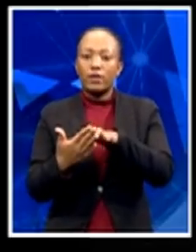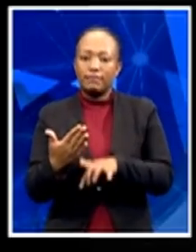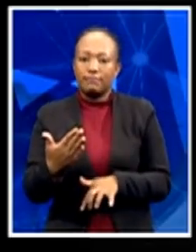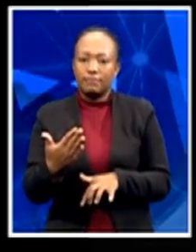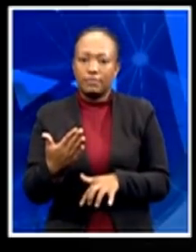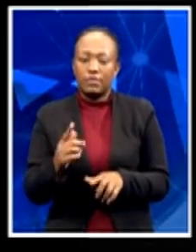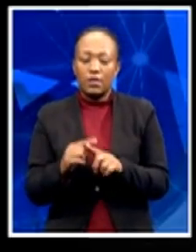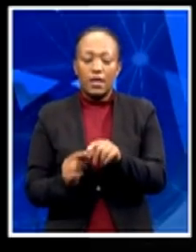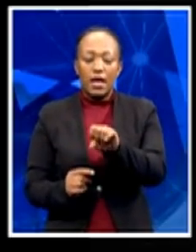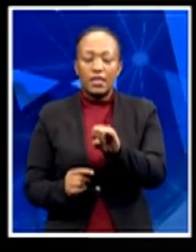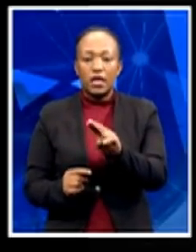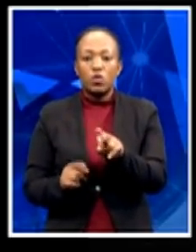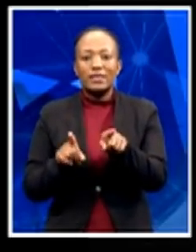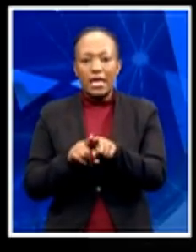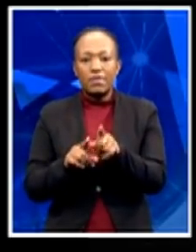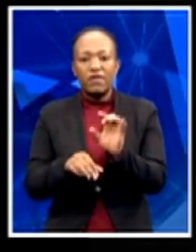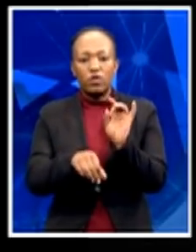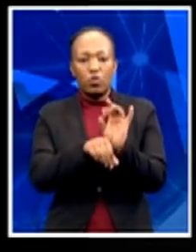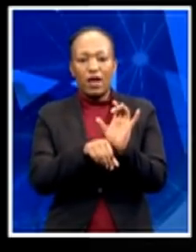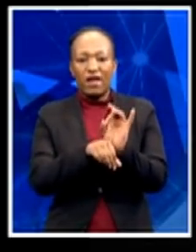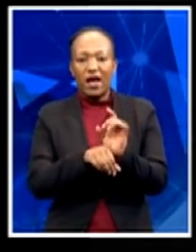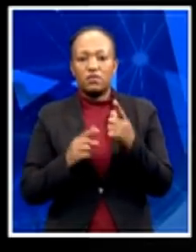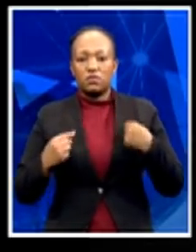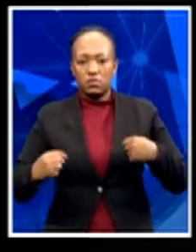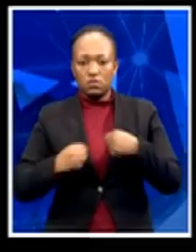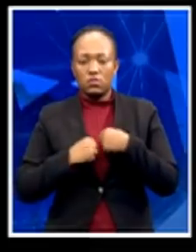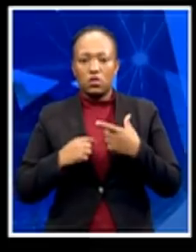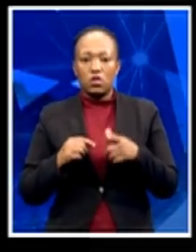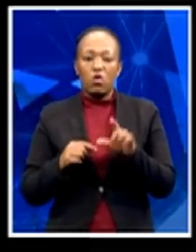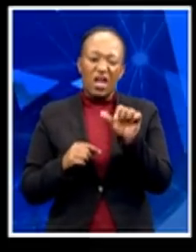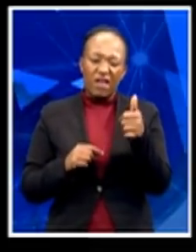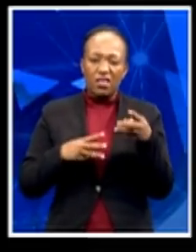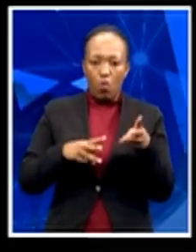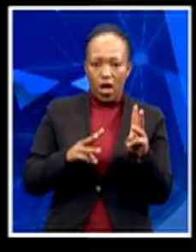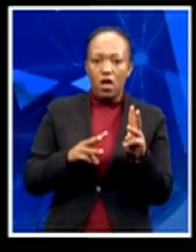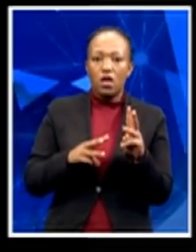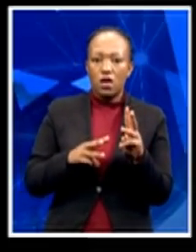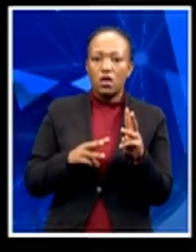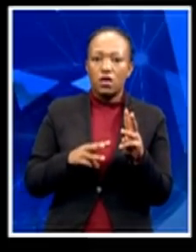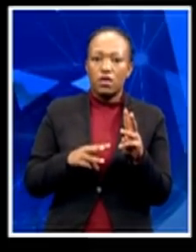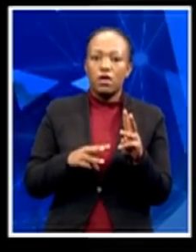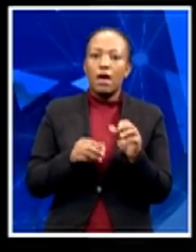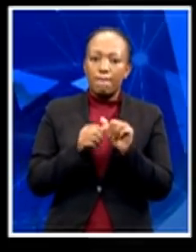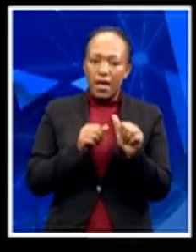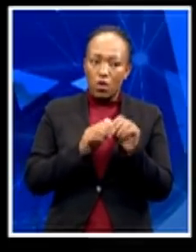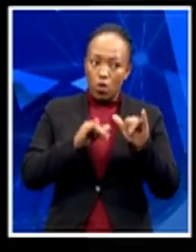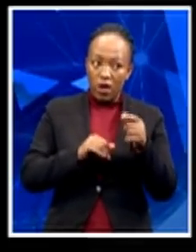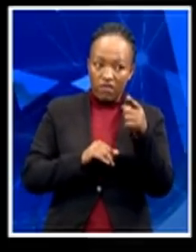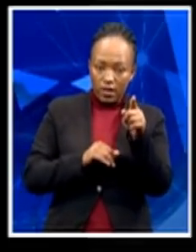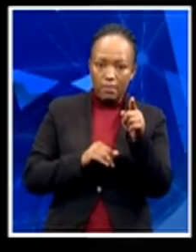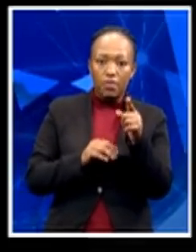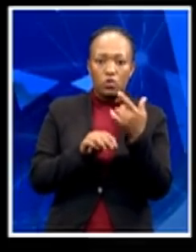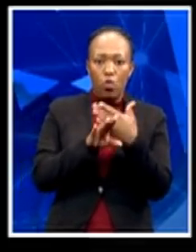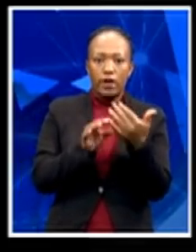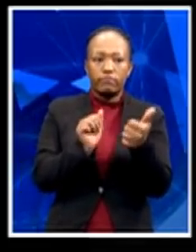they actually have mechanisms in place as the SIU, so we'd rather wait for them to work with them in terms of the recouping of the funds, because